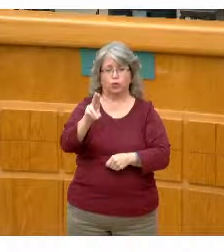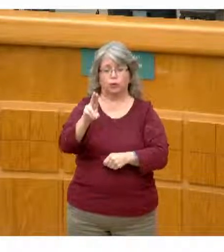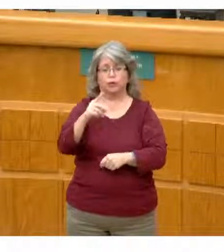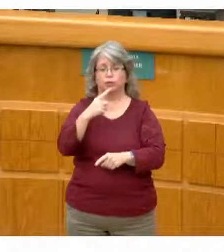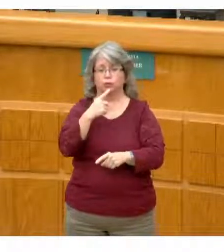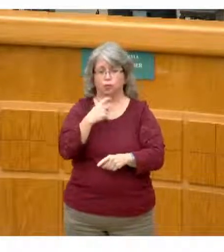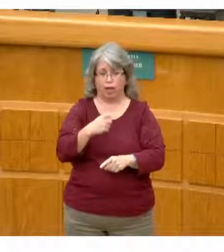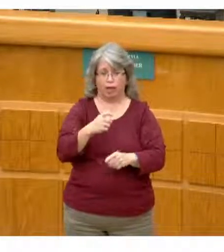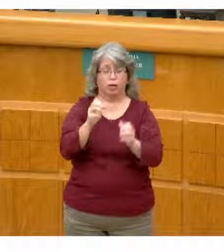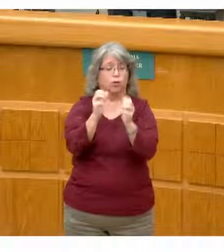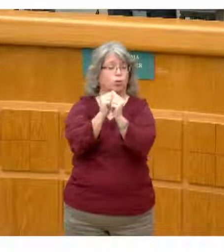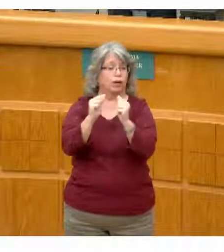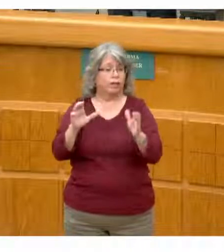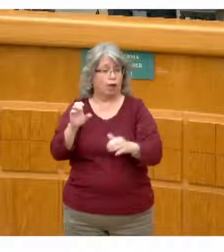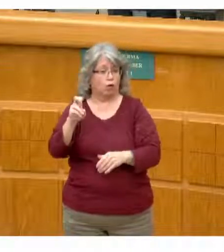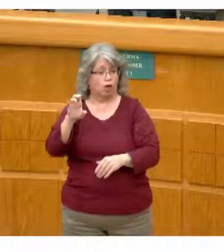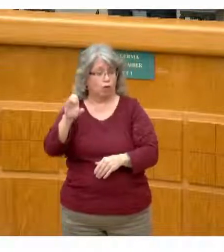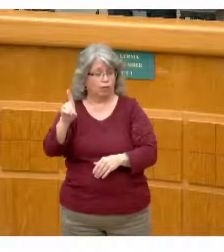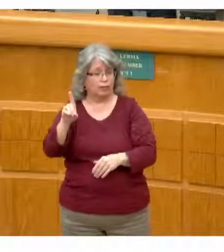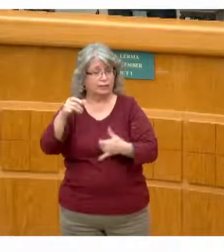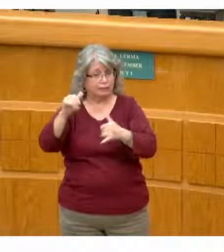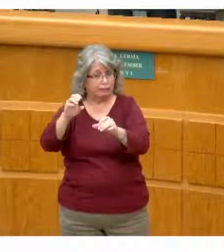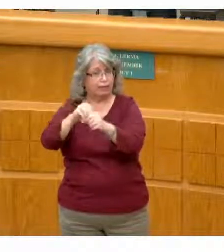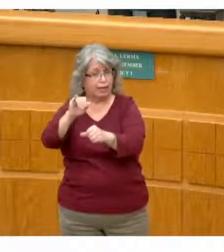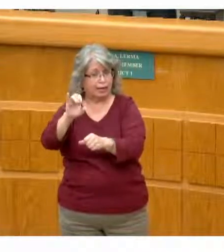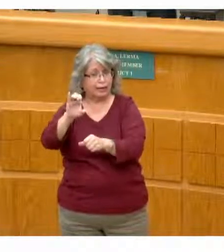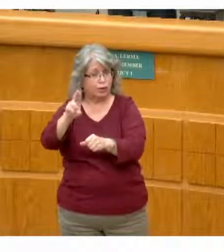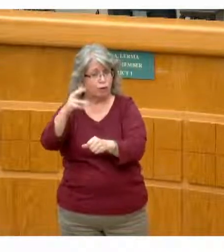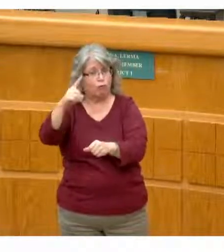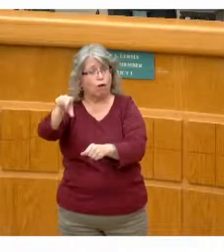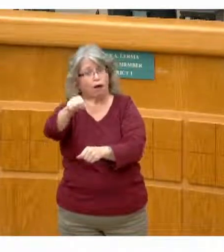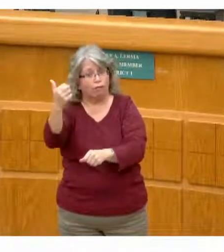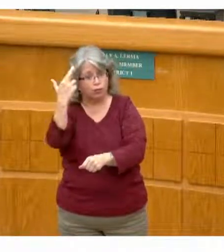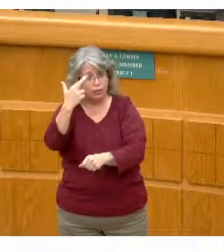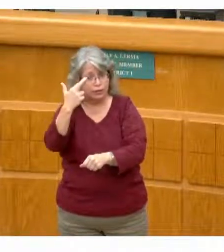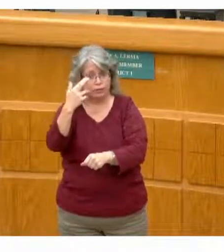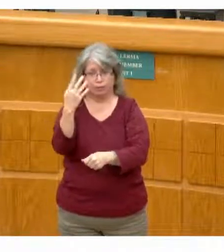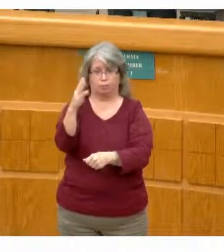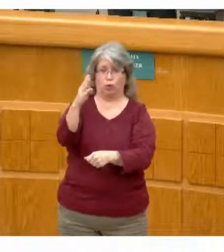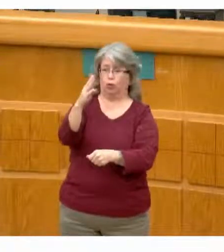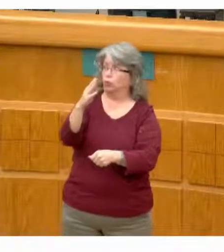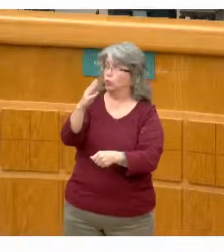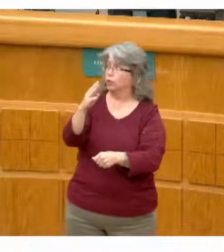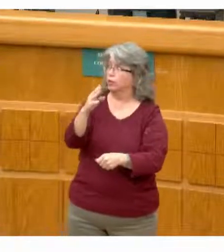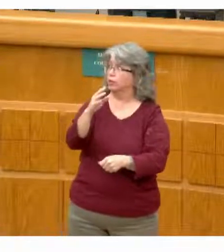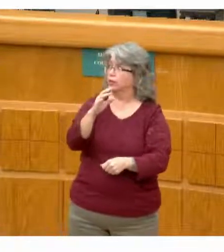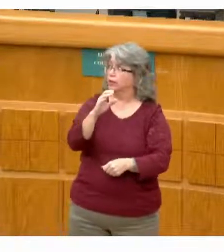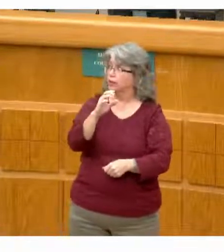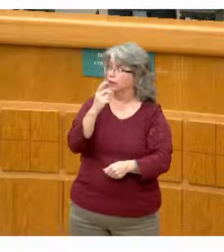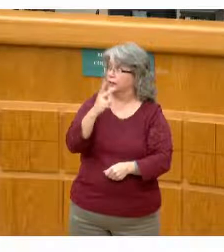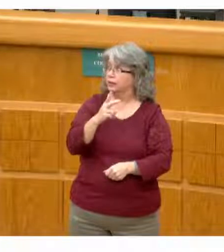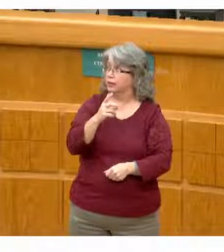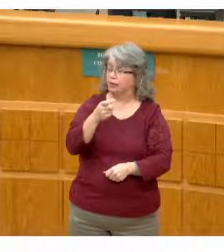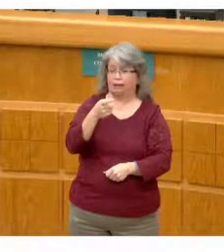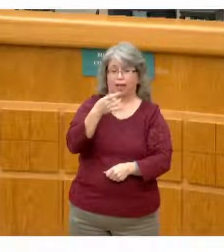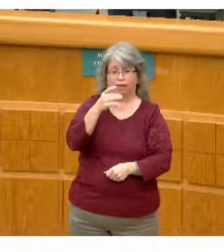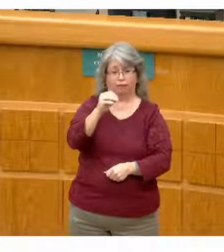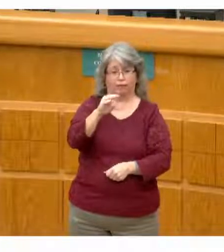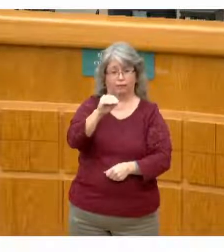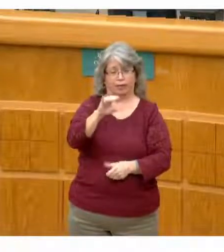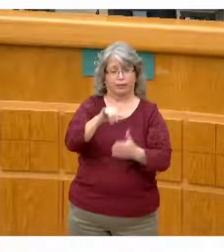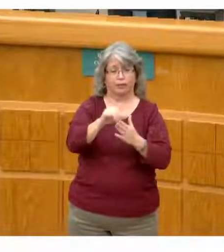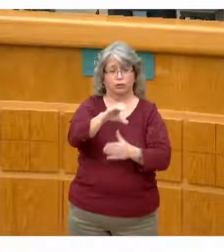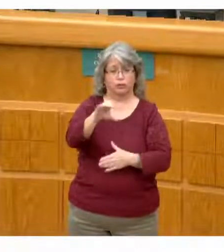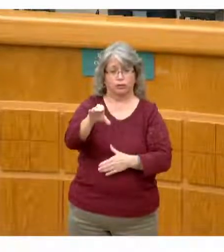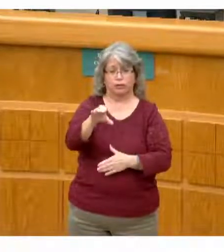COVID in blue. And if you look right here, this is Corpus Christi, where I'm flashing the box. Last week,